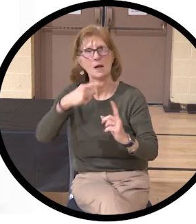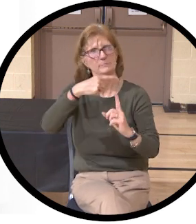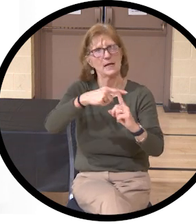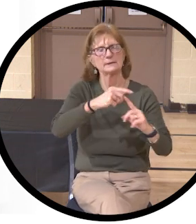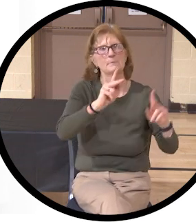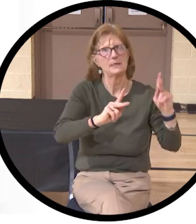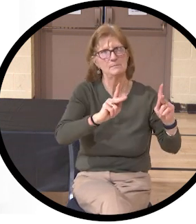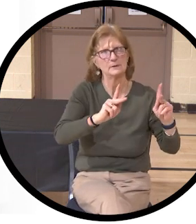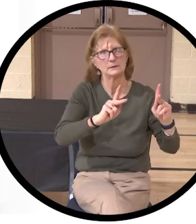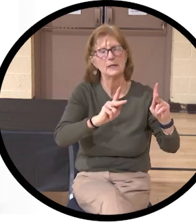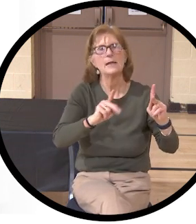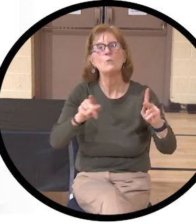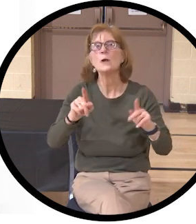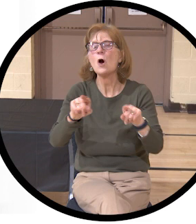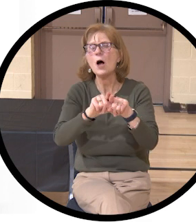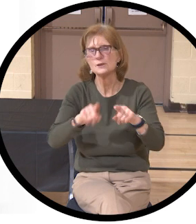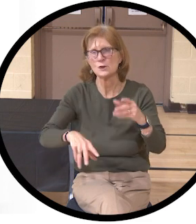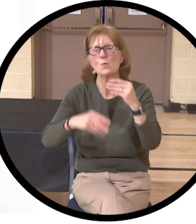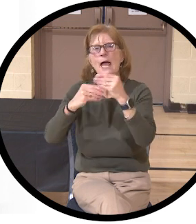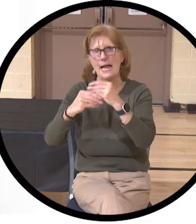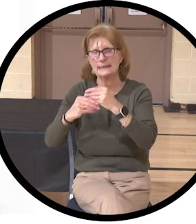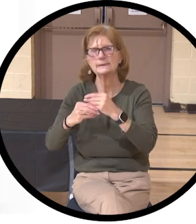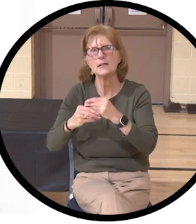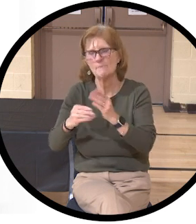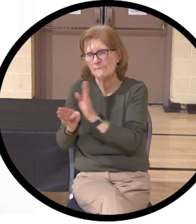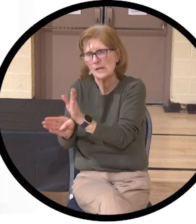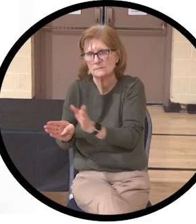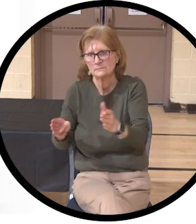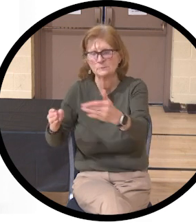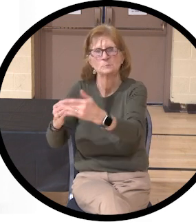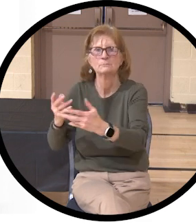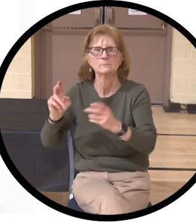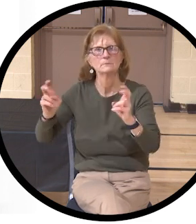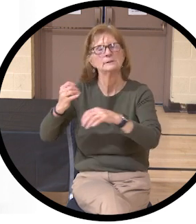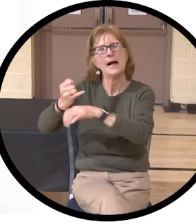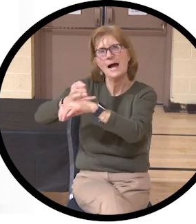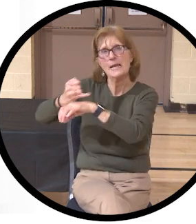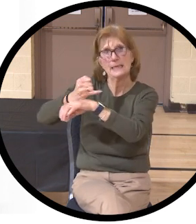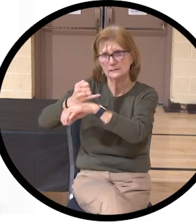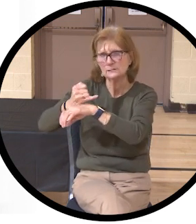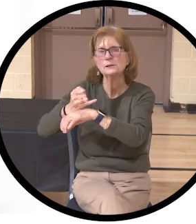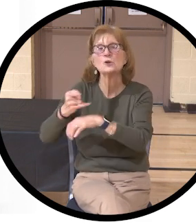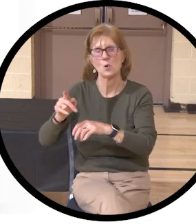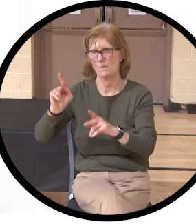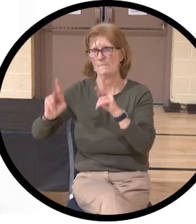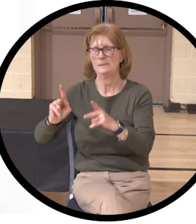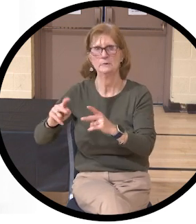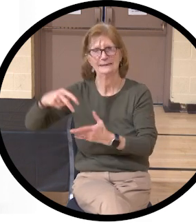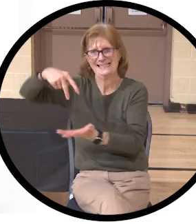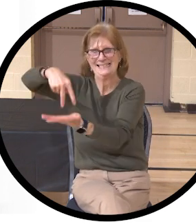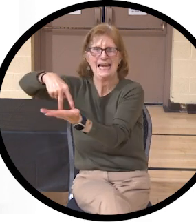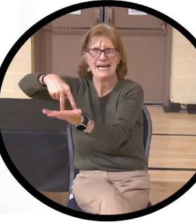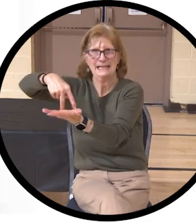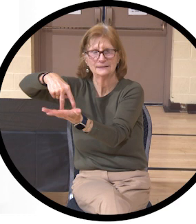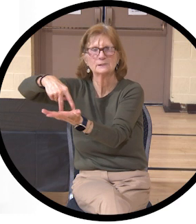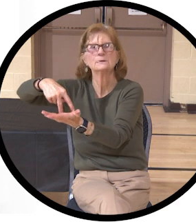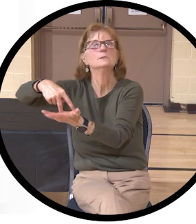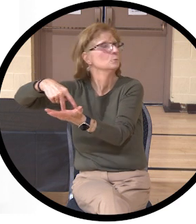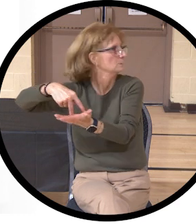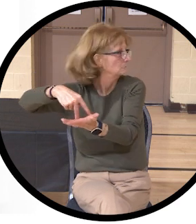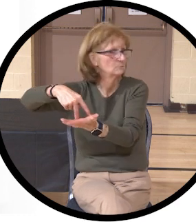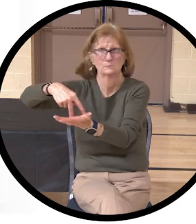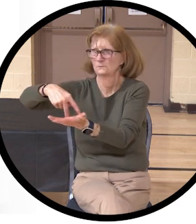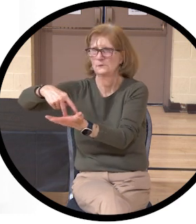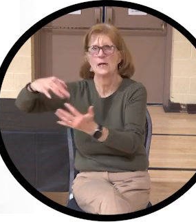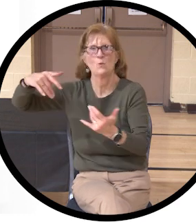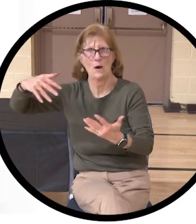Adding pedestrian refuge islands results in a 56% reduction in pedestrian crashes. And adding a